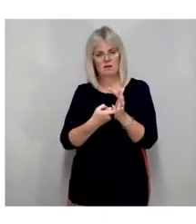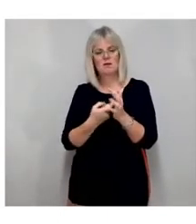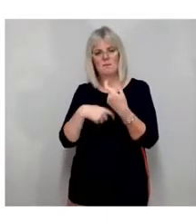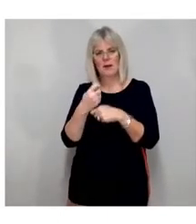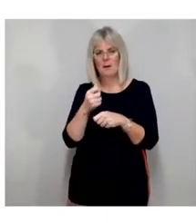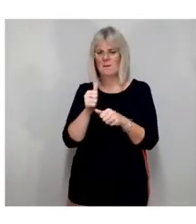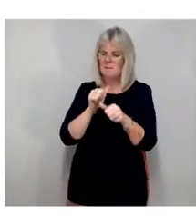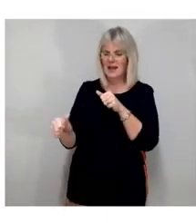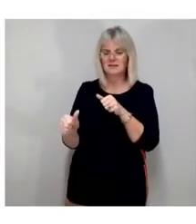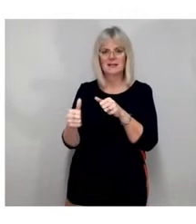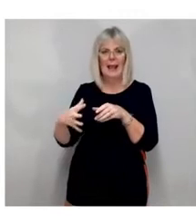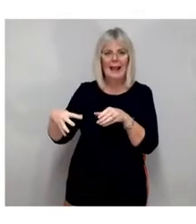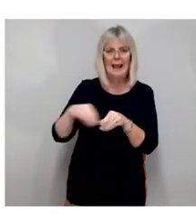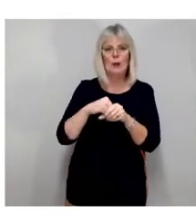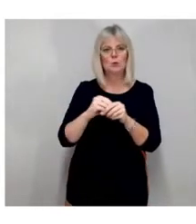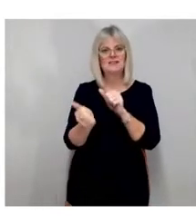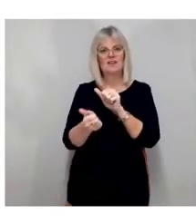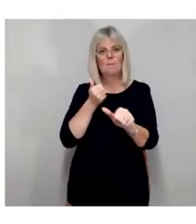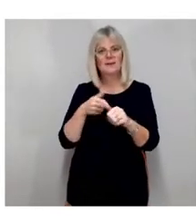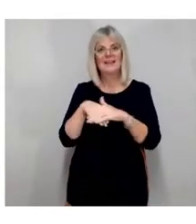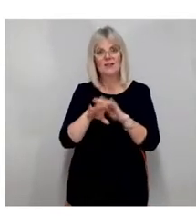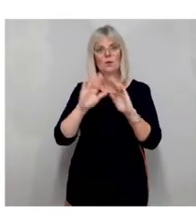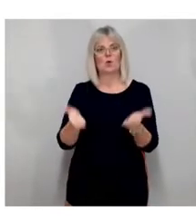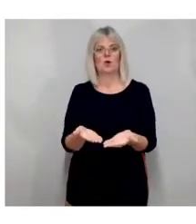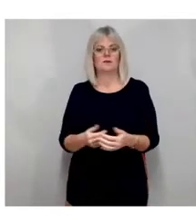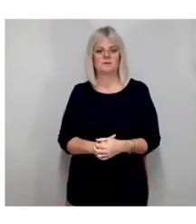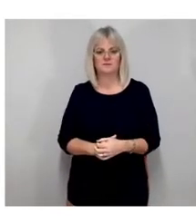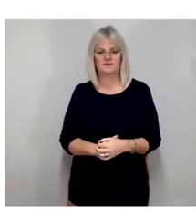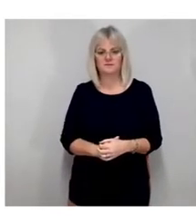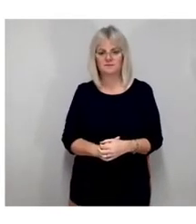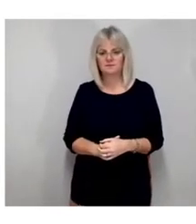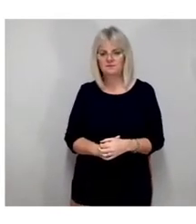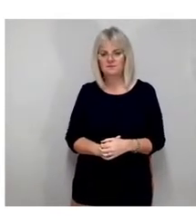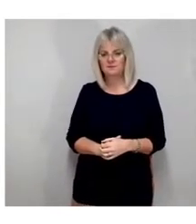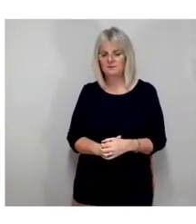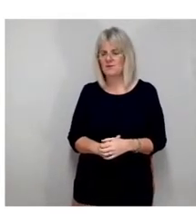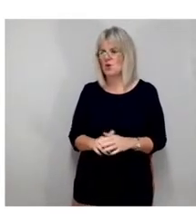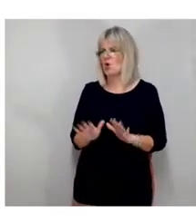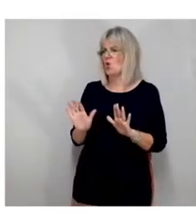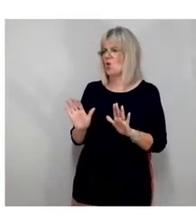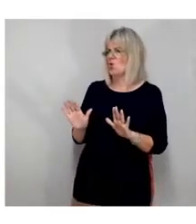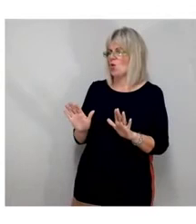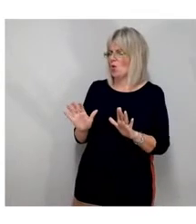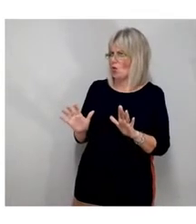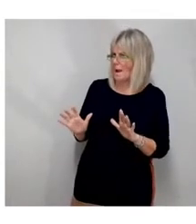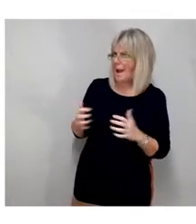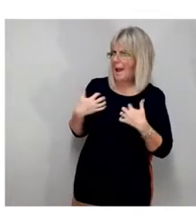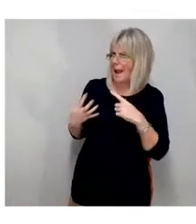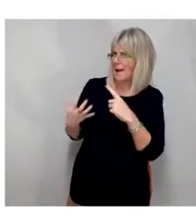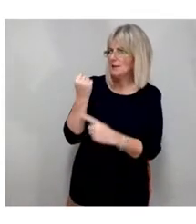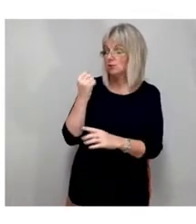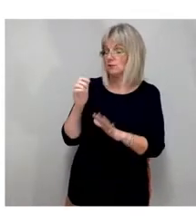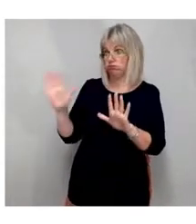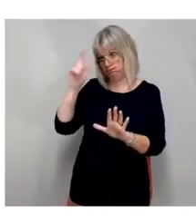Wow, great ambition to have. Really awesome ambition. Mark, let's turn to you next. I kind